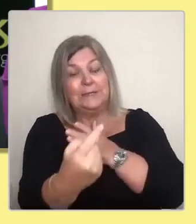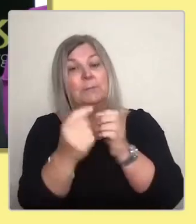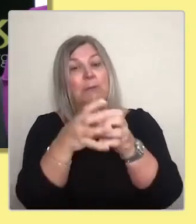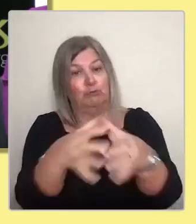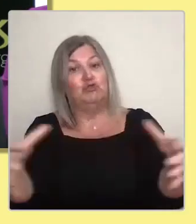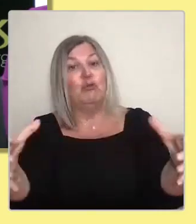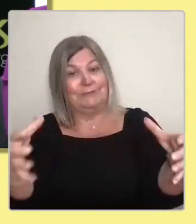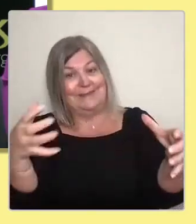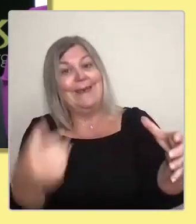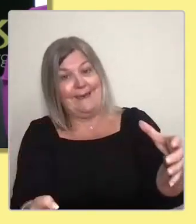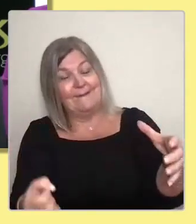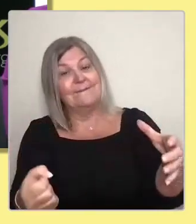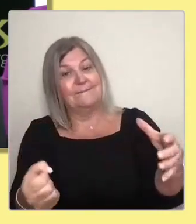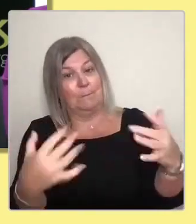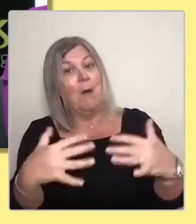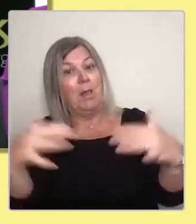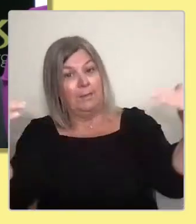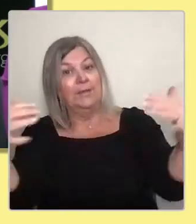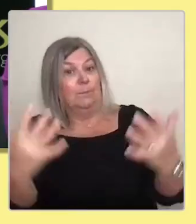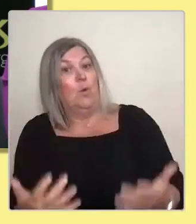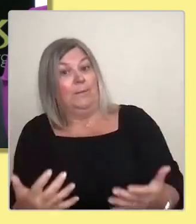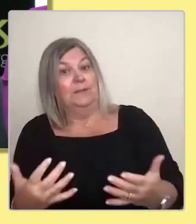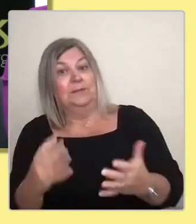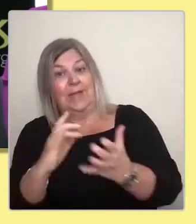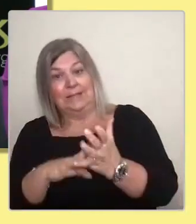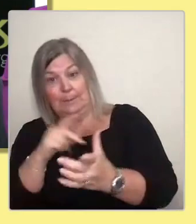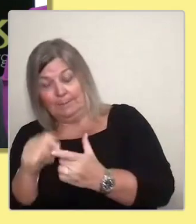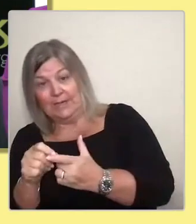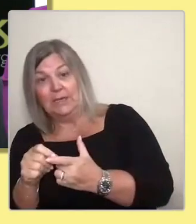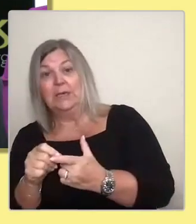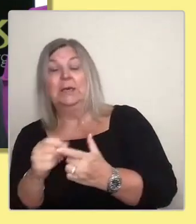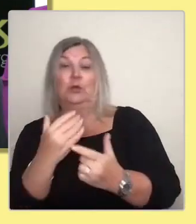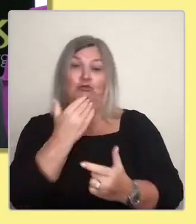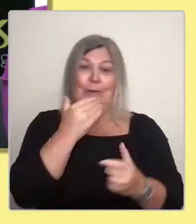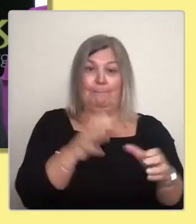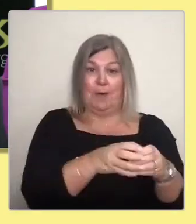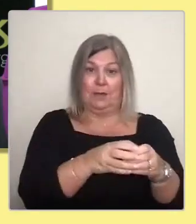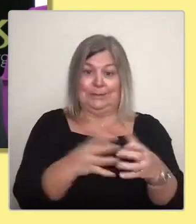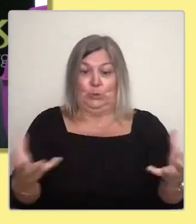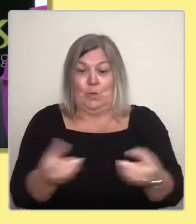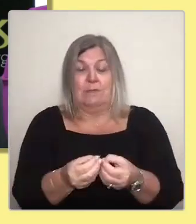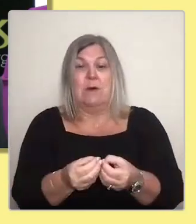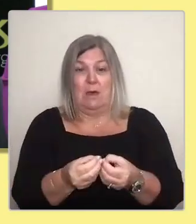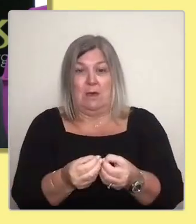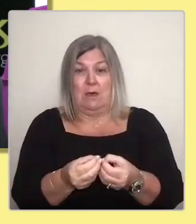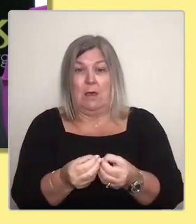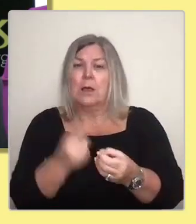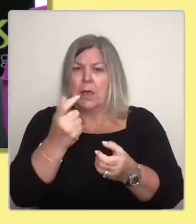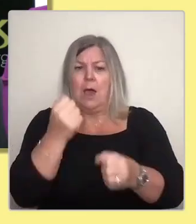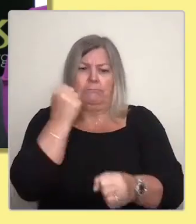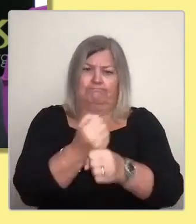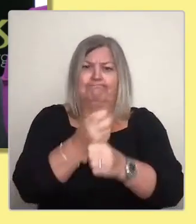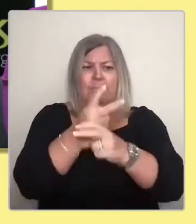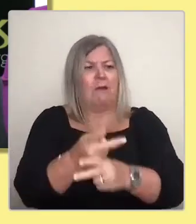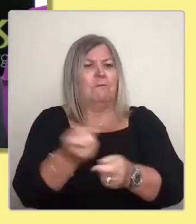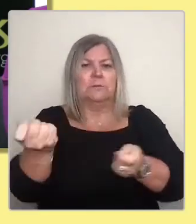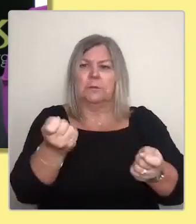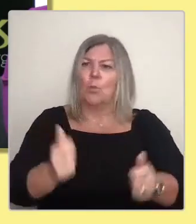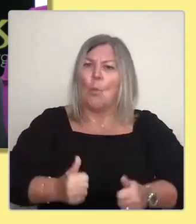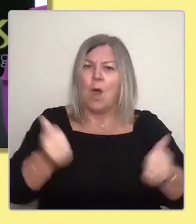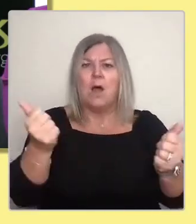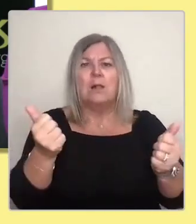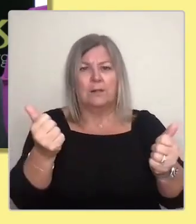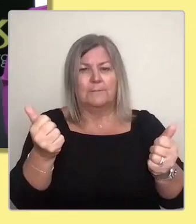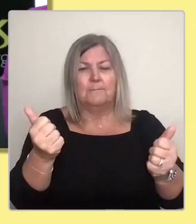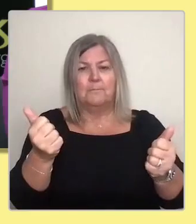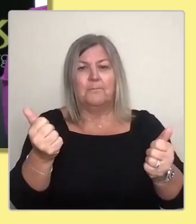in that parliament that means we can govern well. Can you imagine if the next First Minister of Scotland, the first act